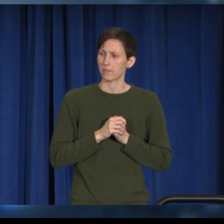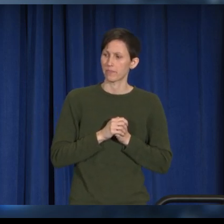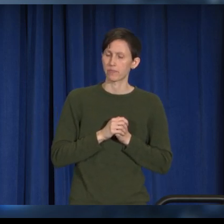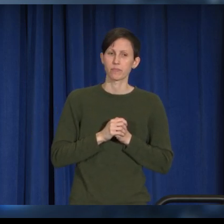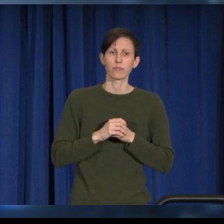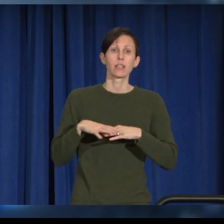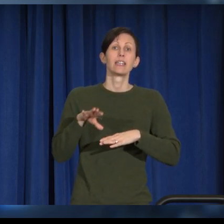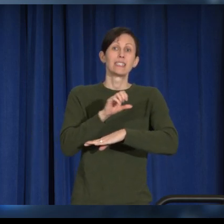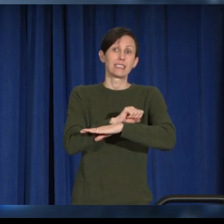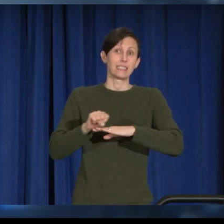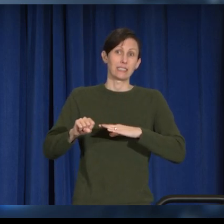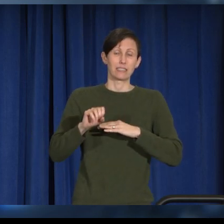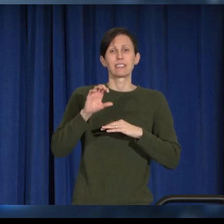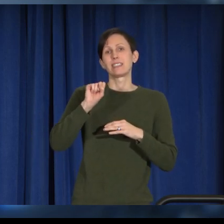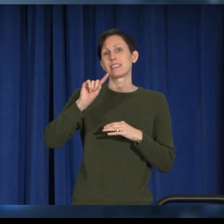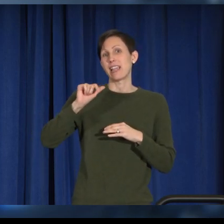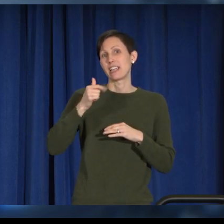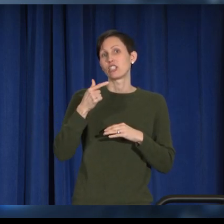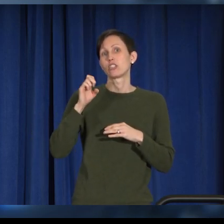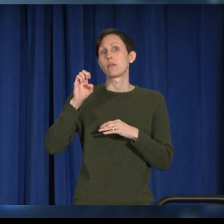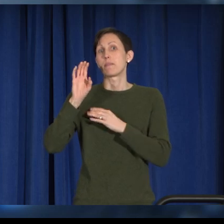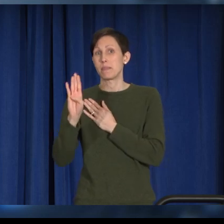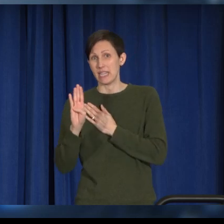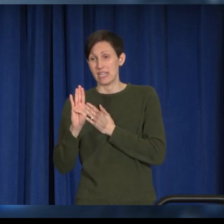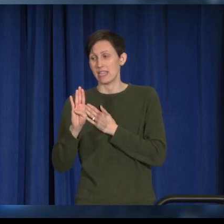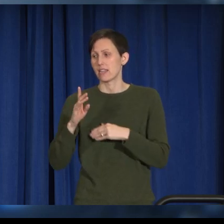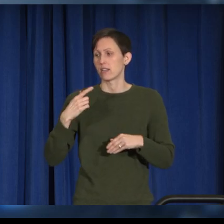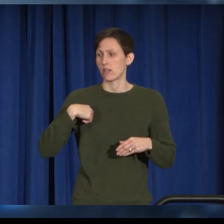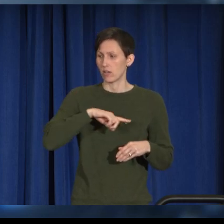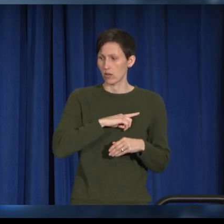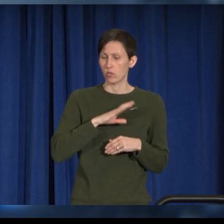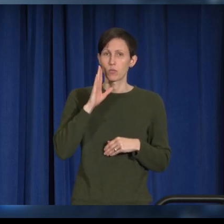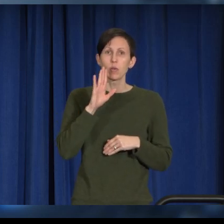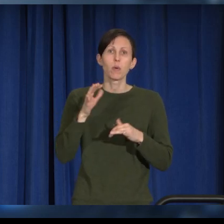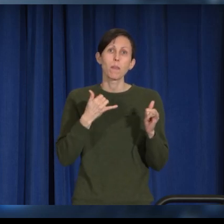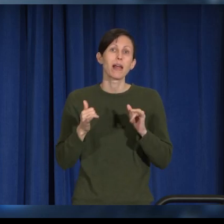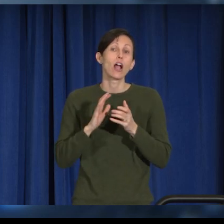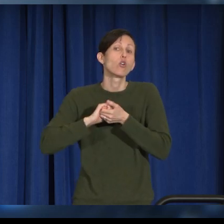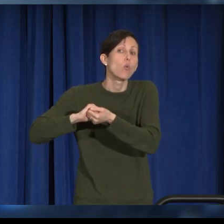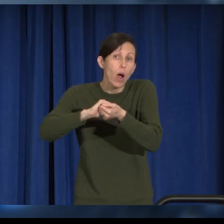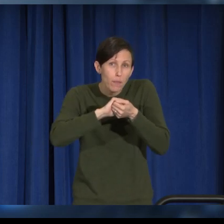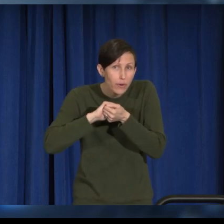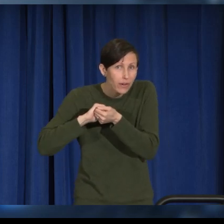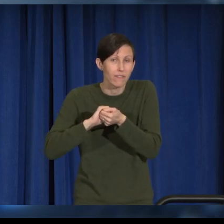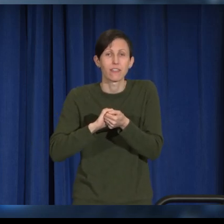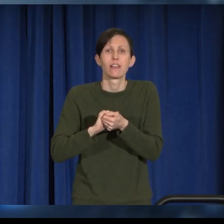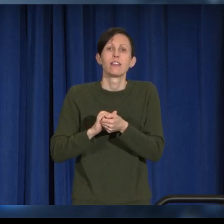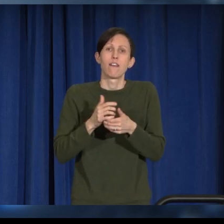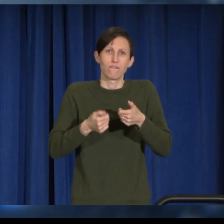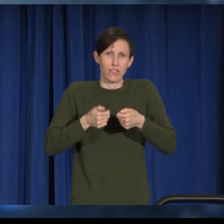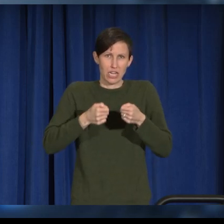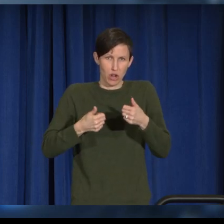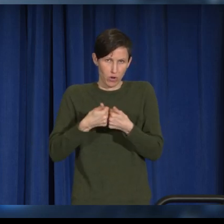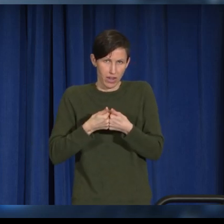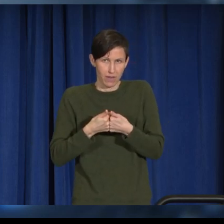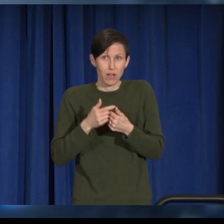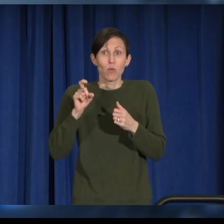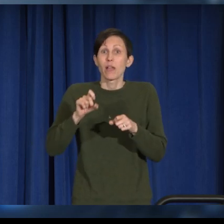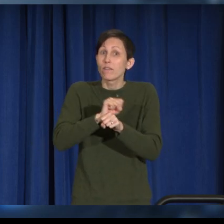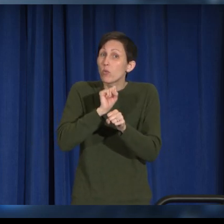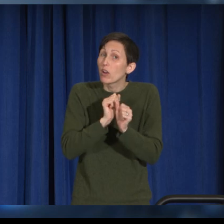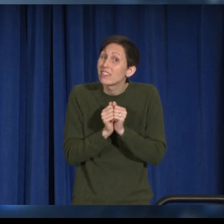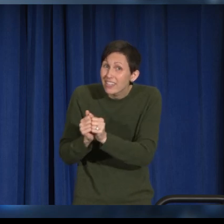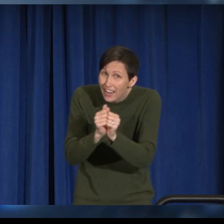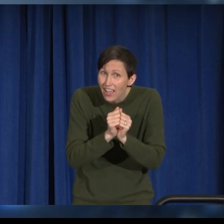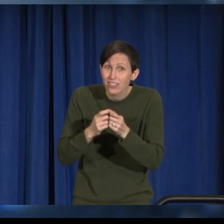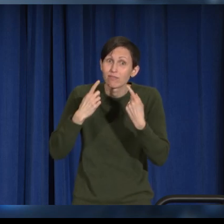In Stage B, we practice our collaborative skills by playing a weekly cooperative video game, where we have to work together as a team towards a common